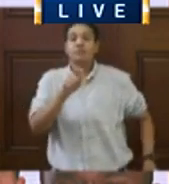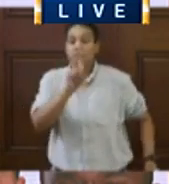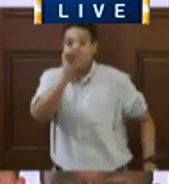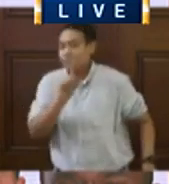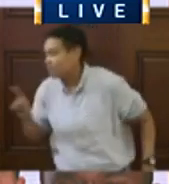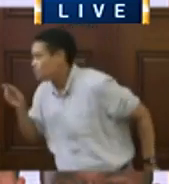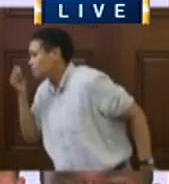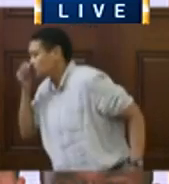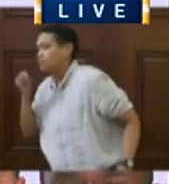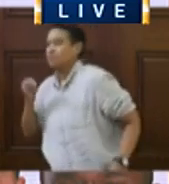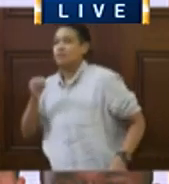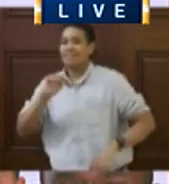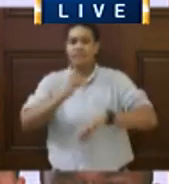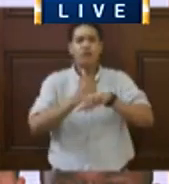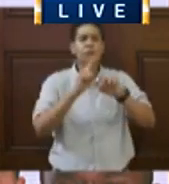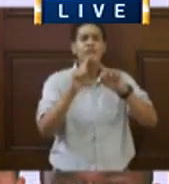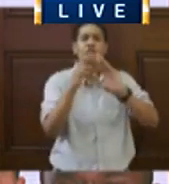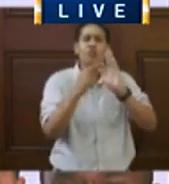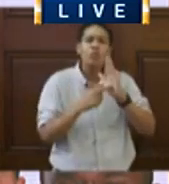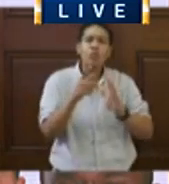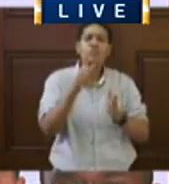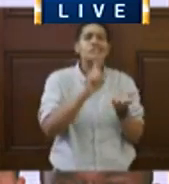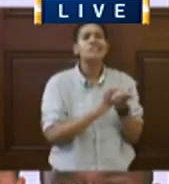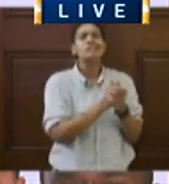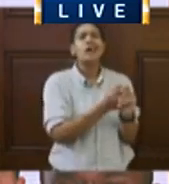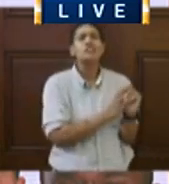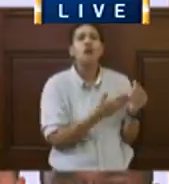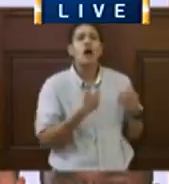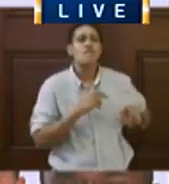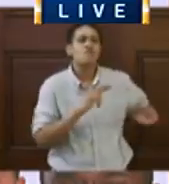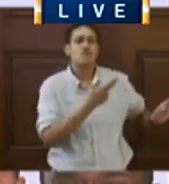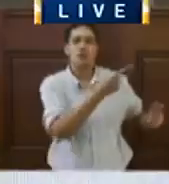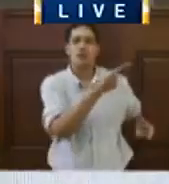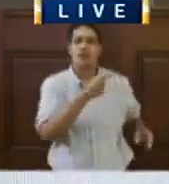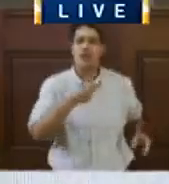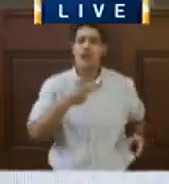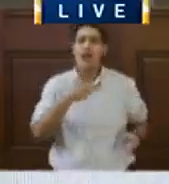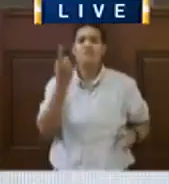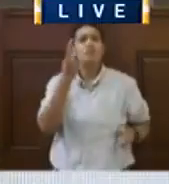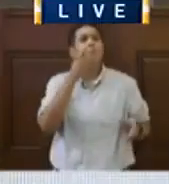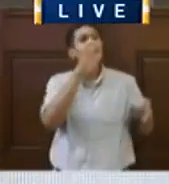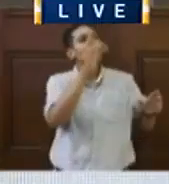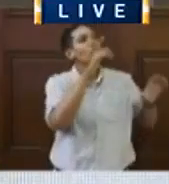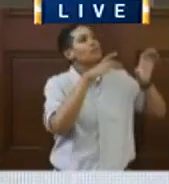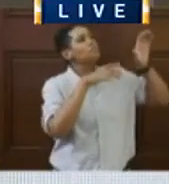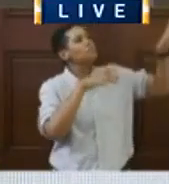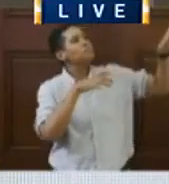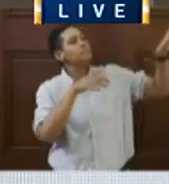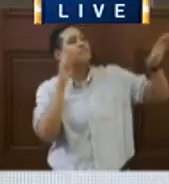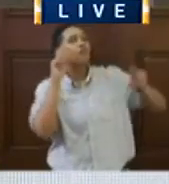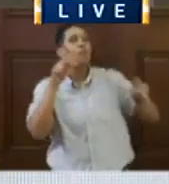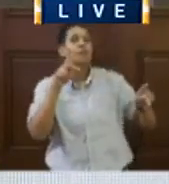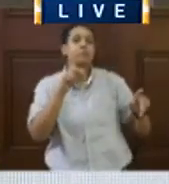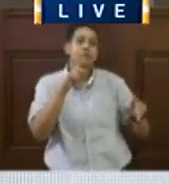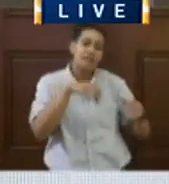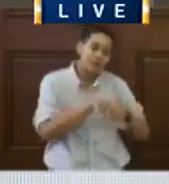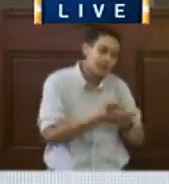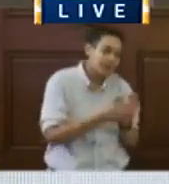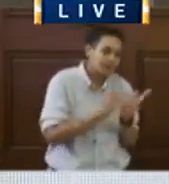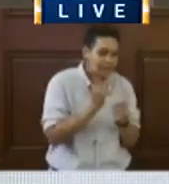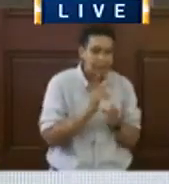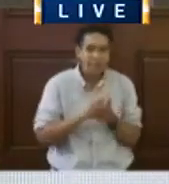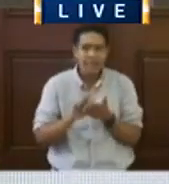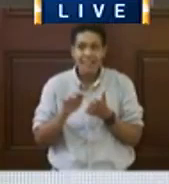That you put in place the sanitization, that there's a sanitization station at the entrance, these kinds of